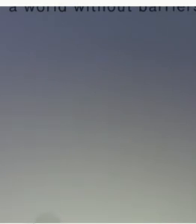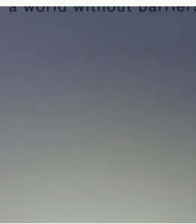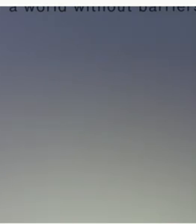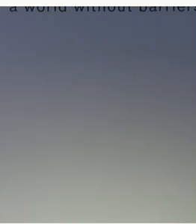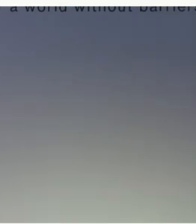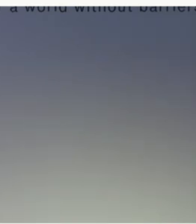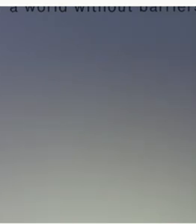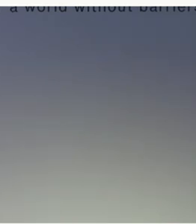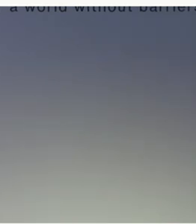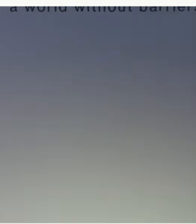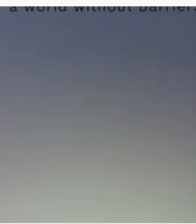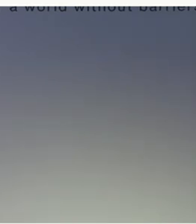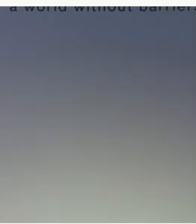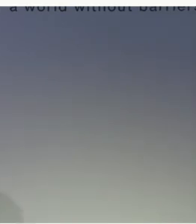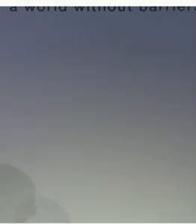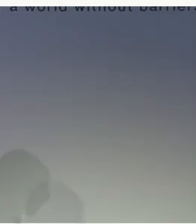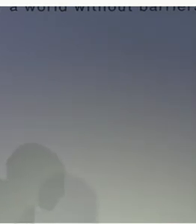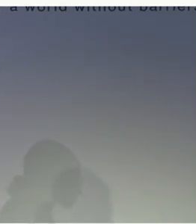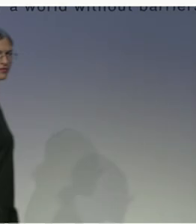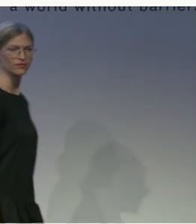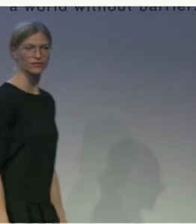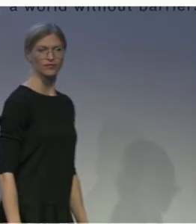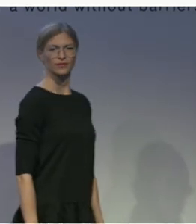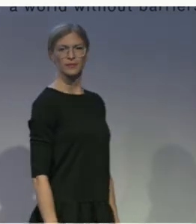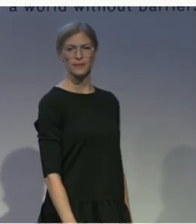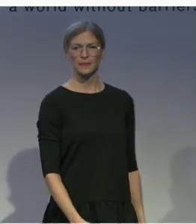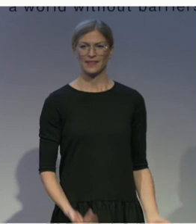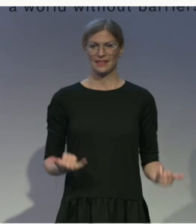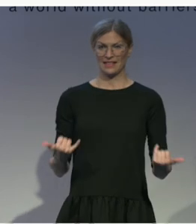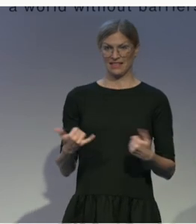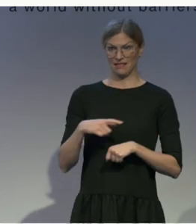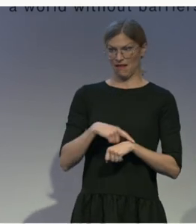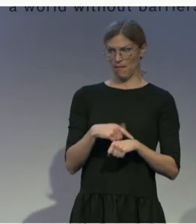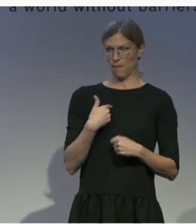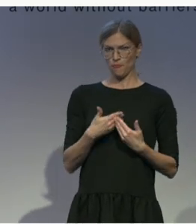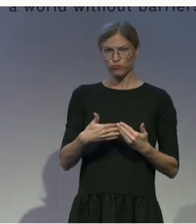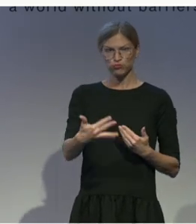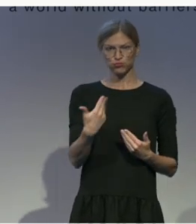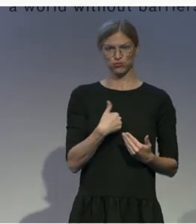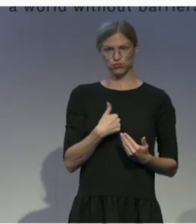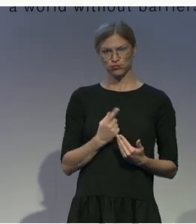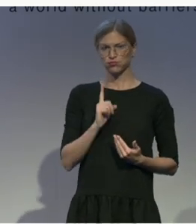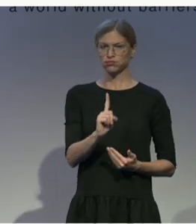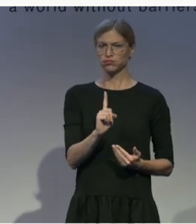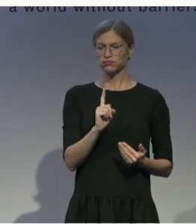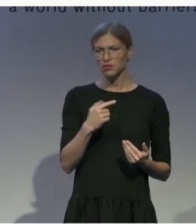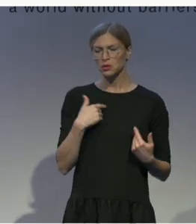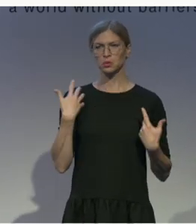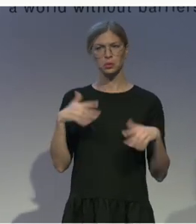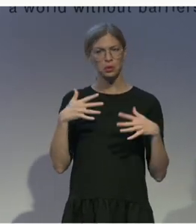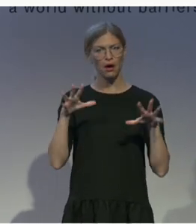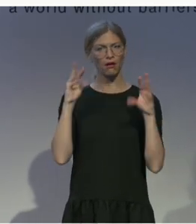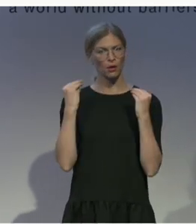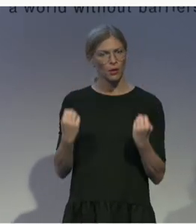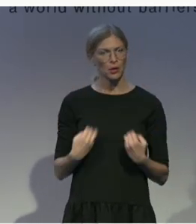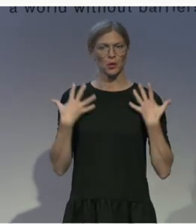Actually, in terms of self-advocacy, I think this is very impressive because, as we all know, self-advocacy is difficult as